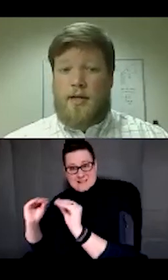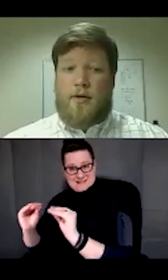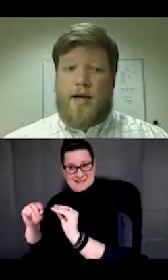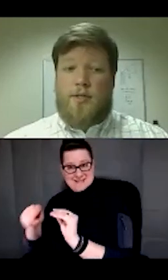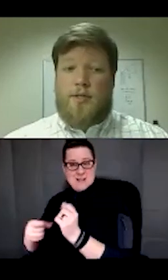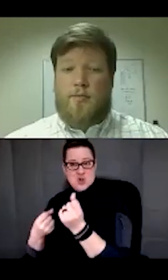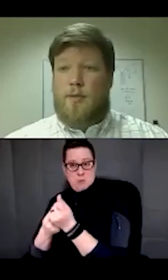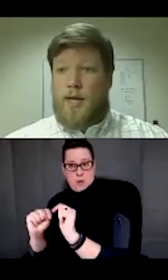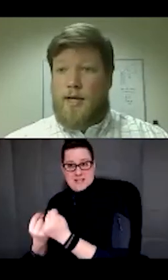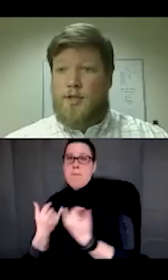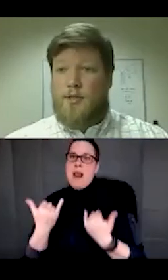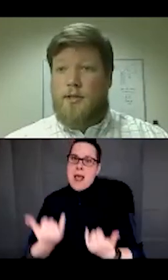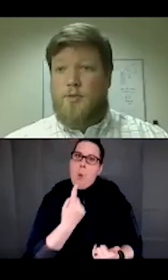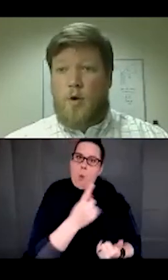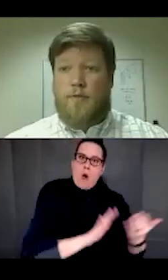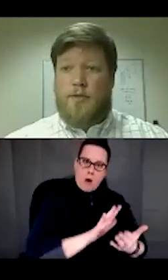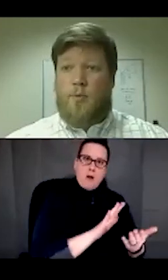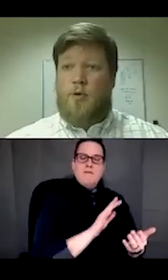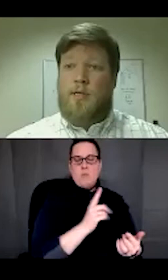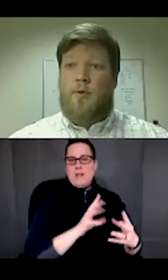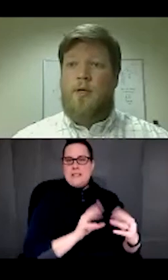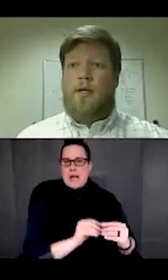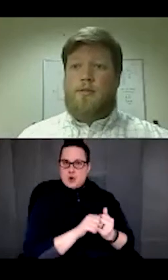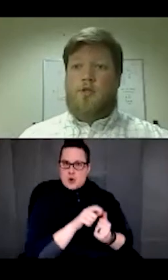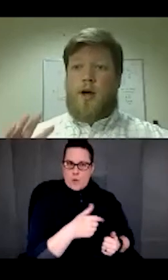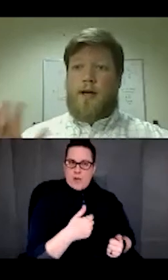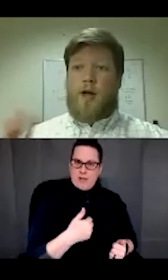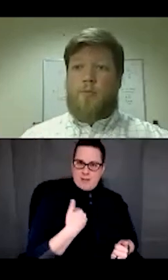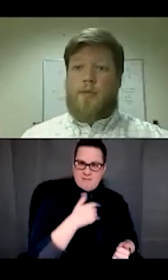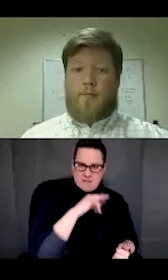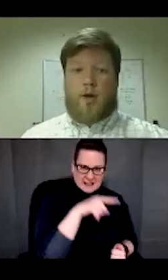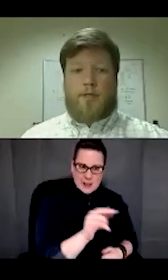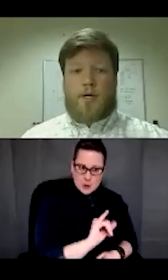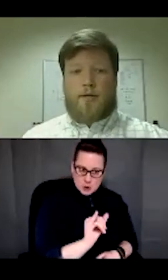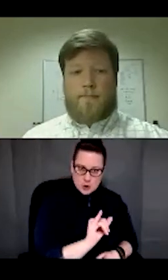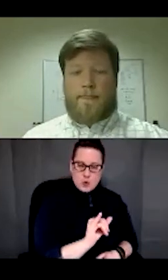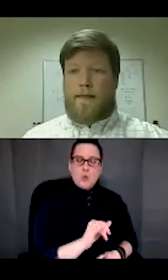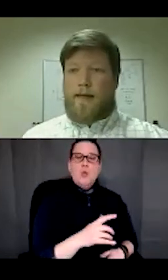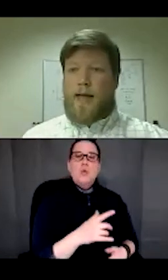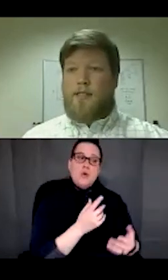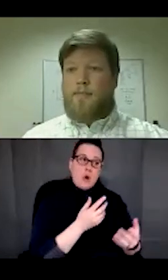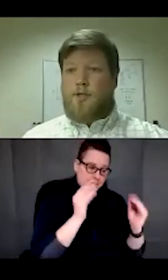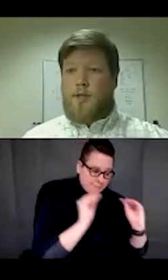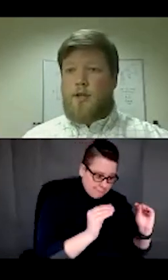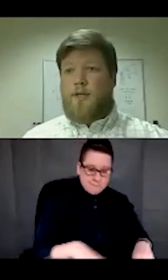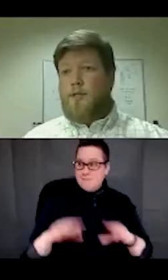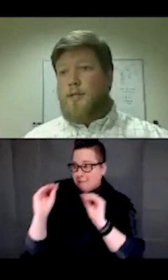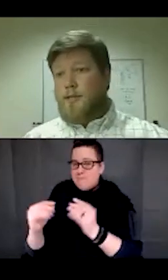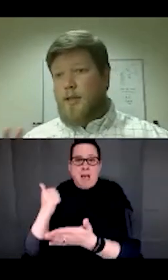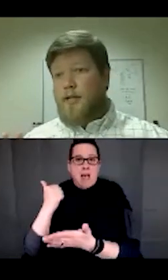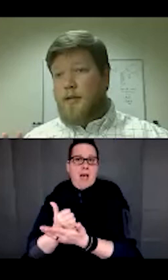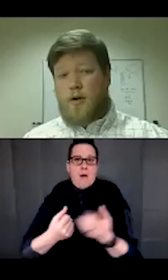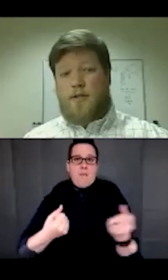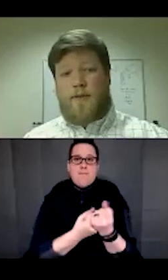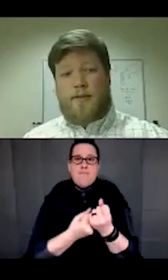then an interaction session with the patient and at least one of their support people to try and help them help each other. And to make sure that the intervention stays